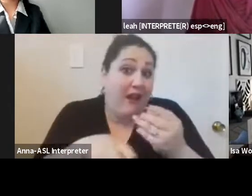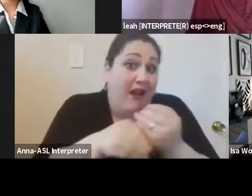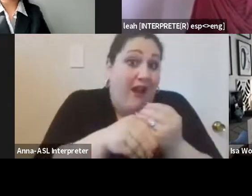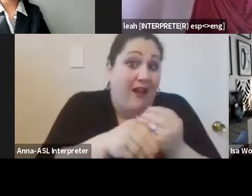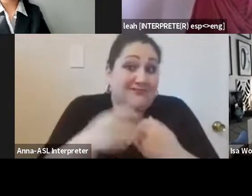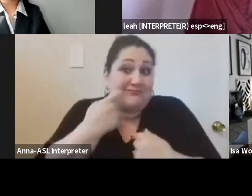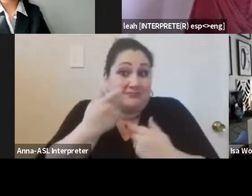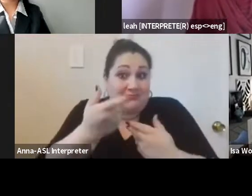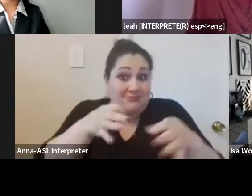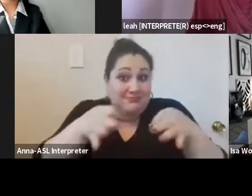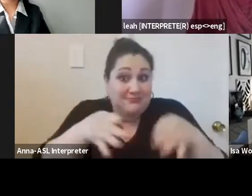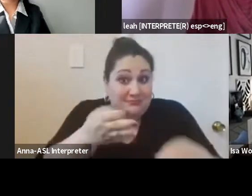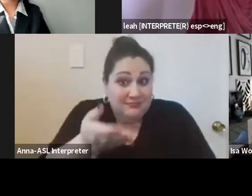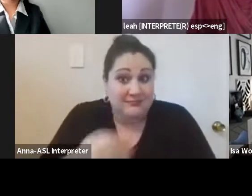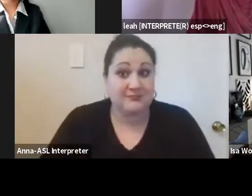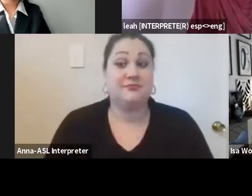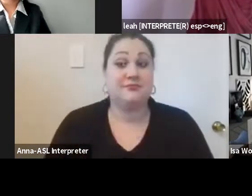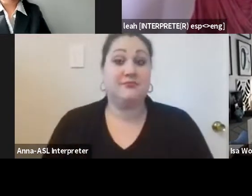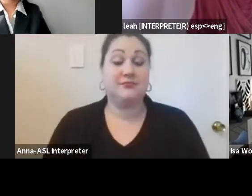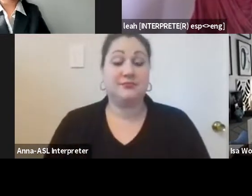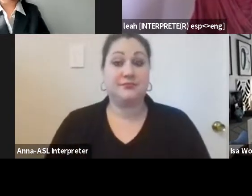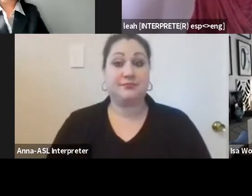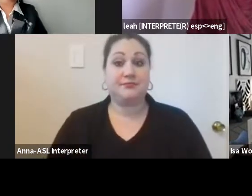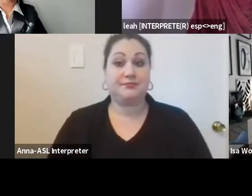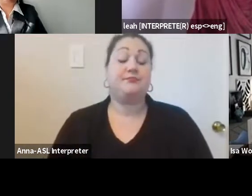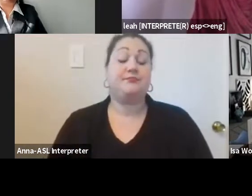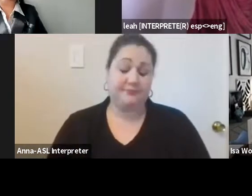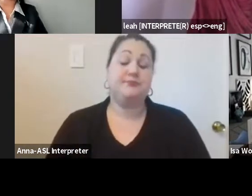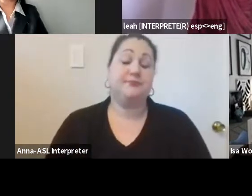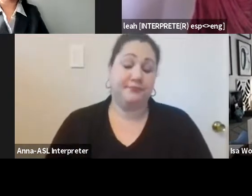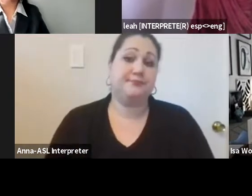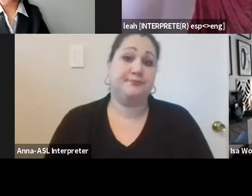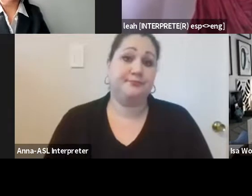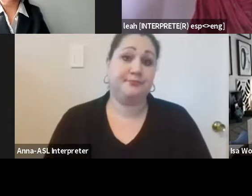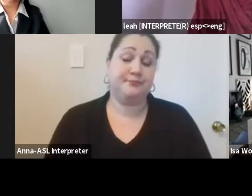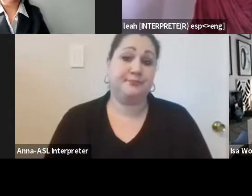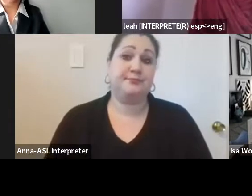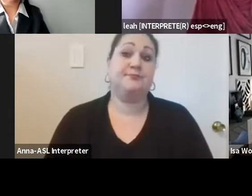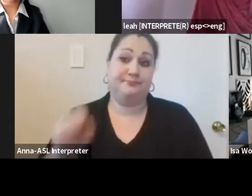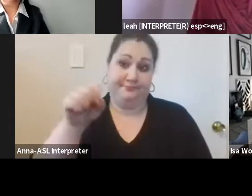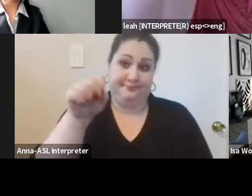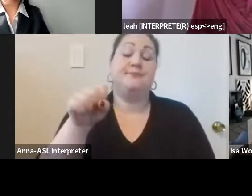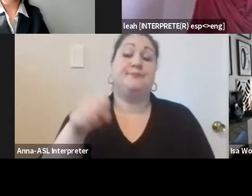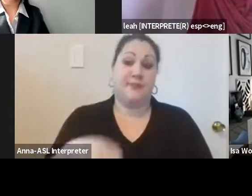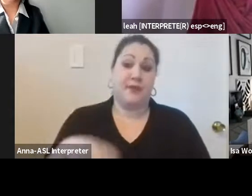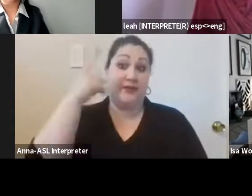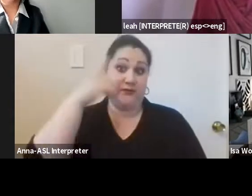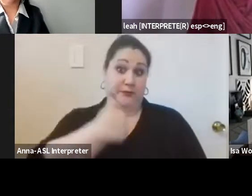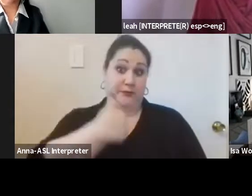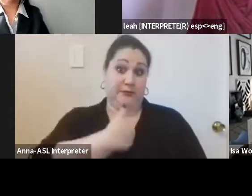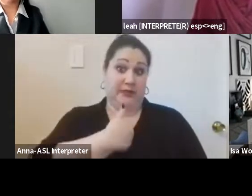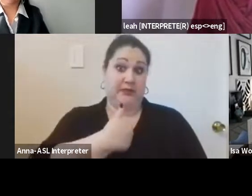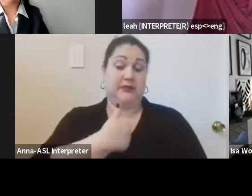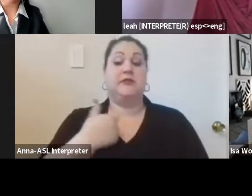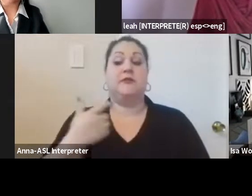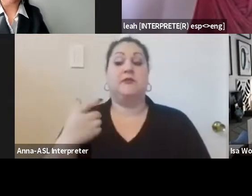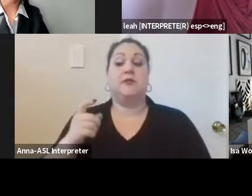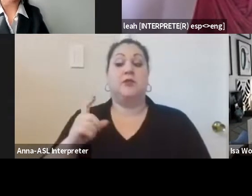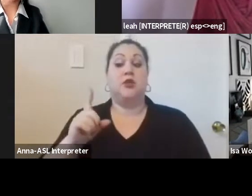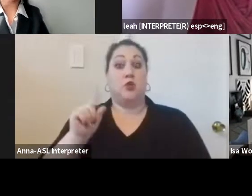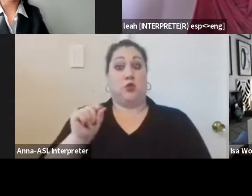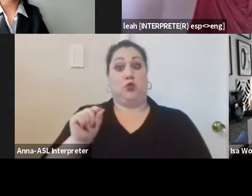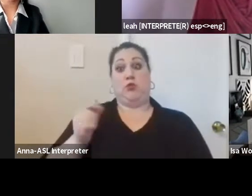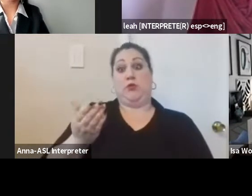us already? Yeah, absolutely. For myself, in 2014, I was facing a